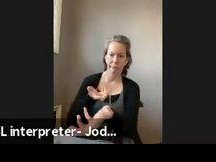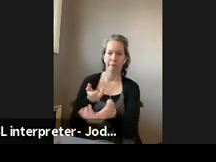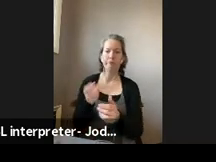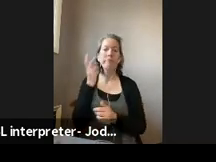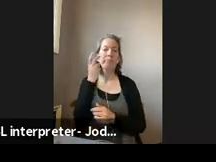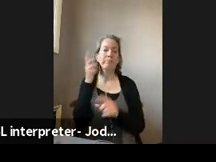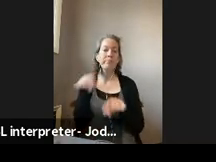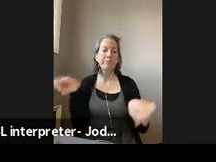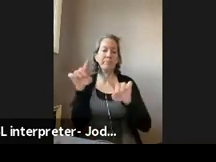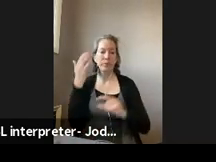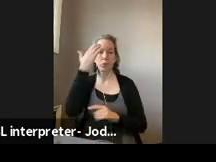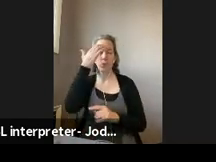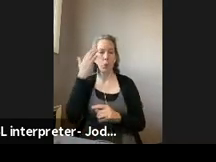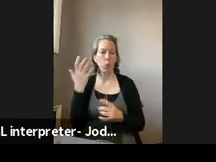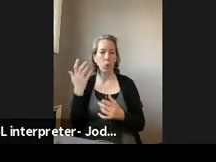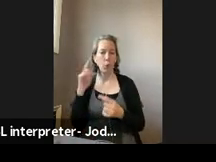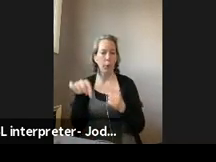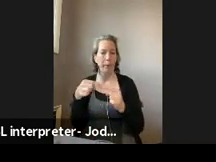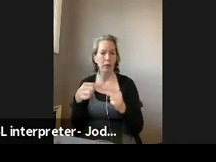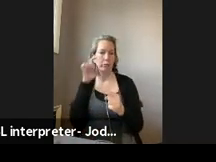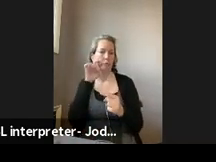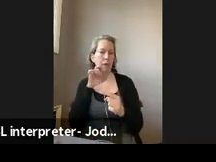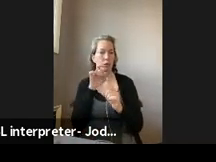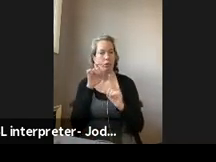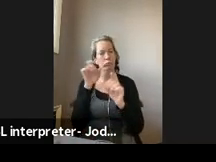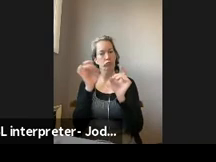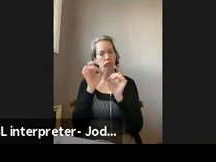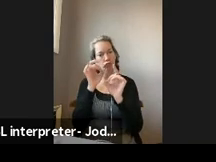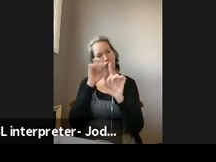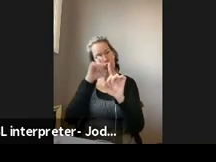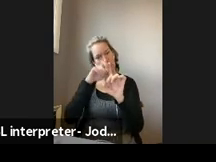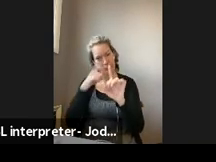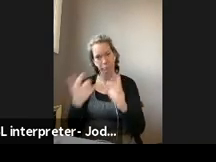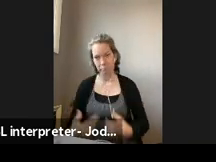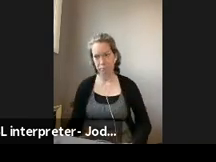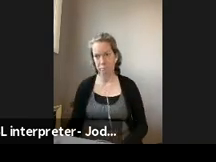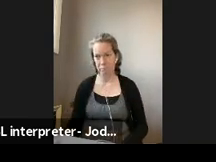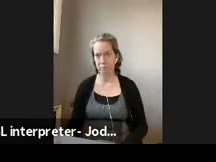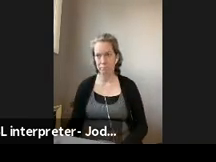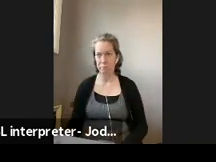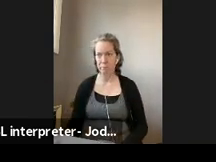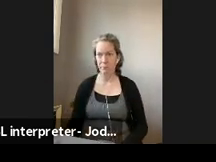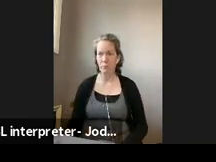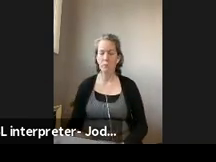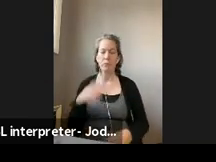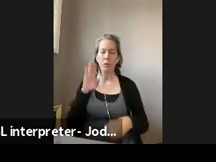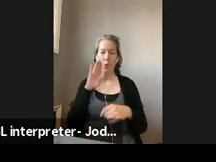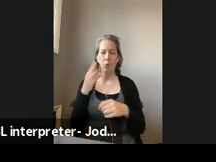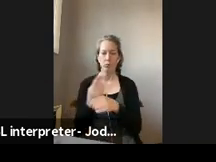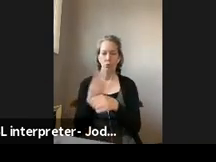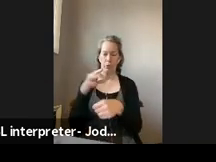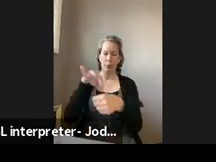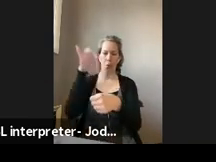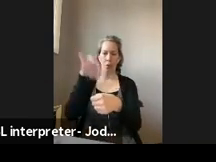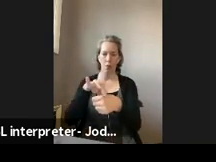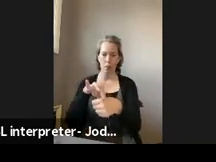sexual harassment. And we're going to be using a quick Zoom poll. All right, folks. So for this one, there's a couple of